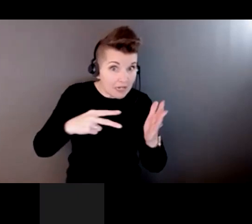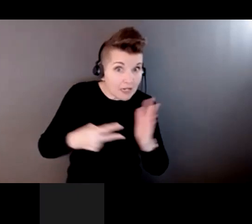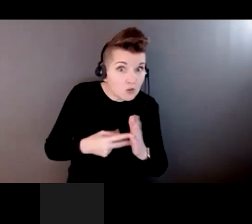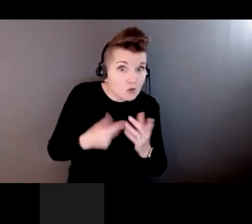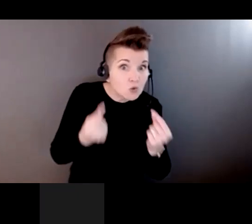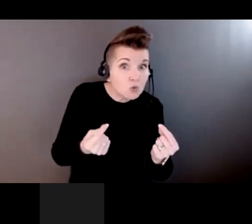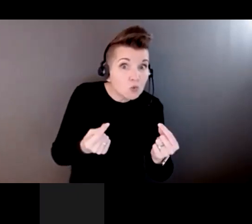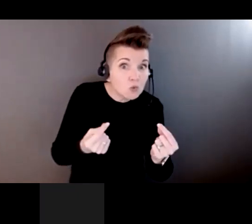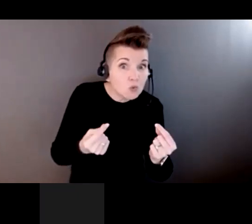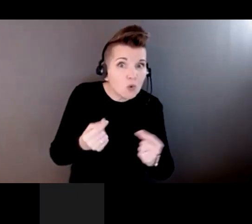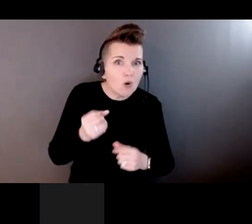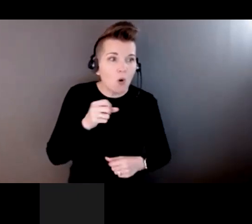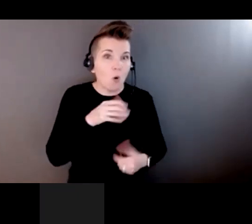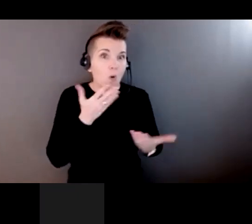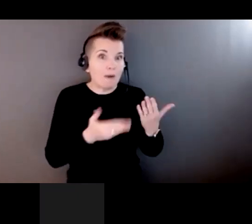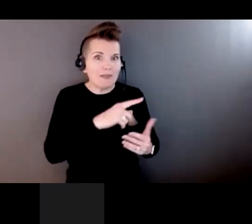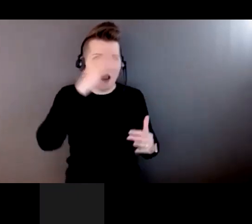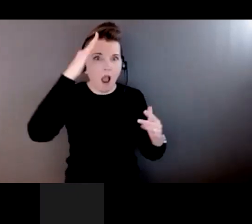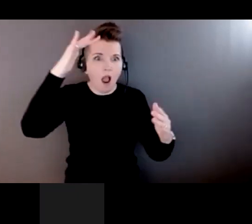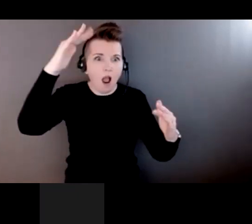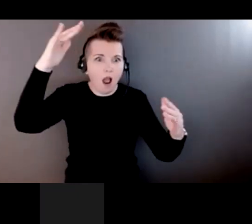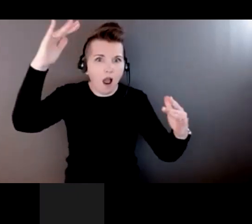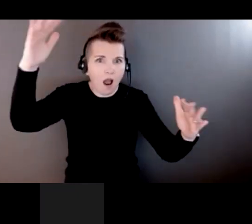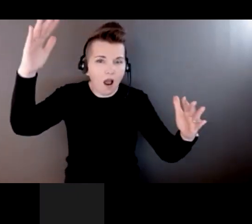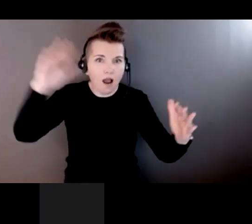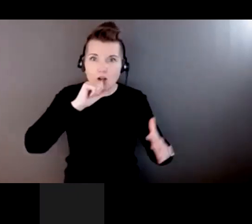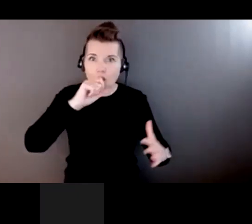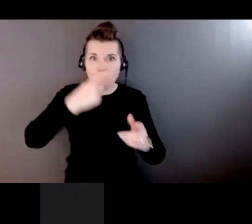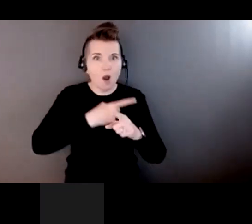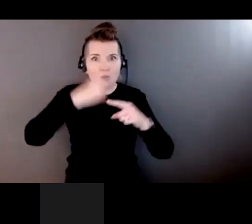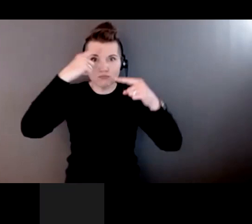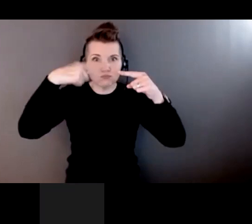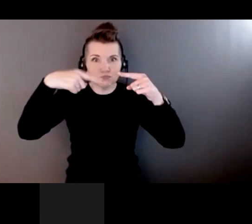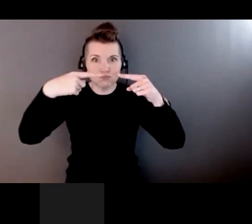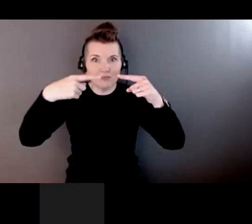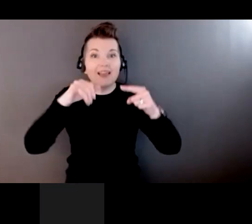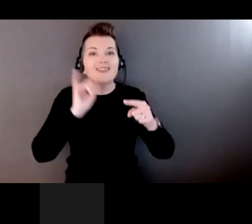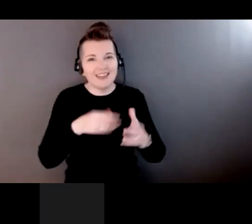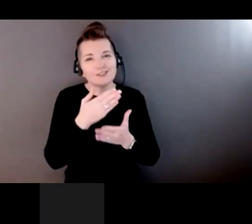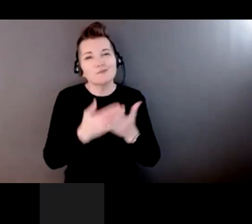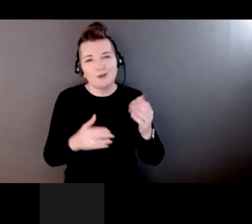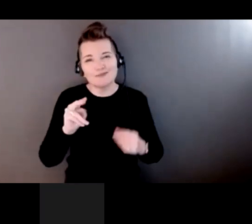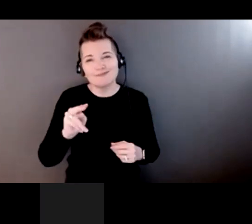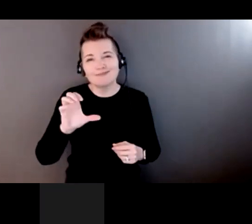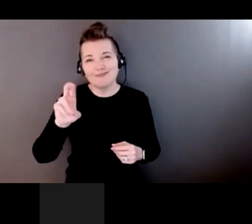time? And that's the NCR stage, not criminally responsible stage.